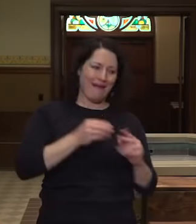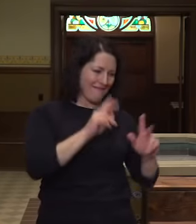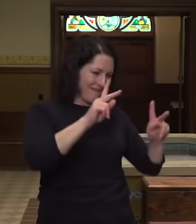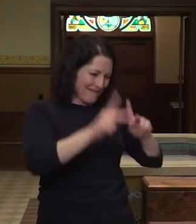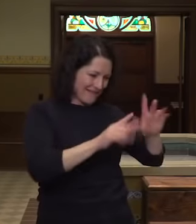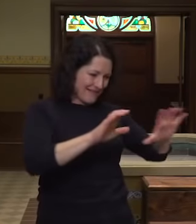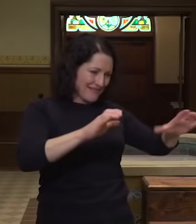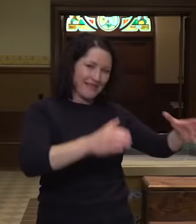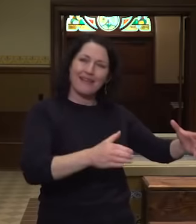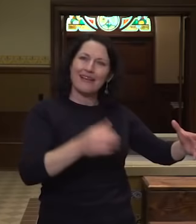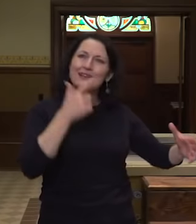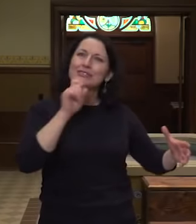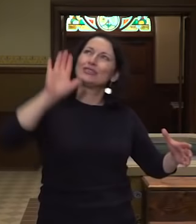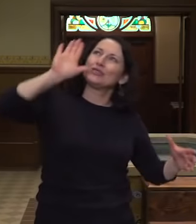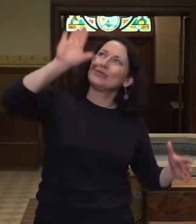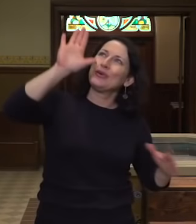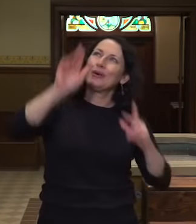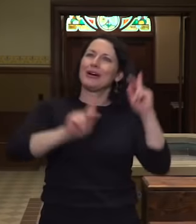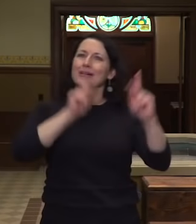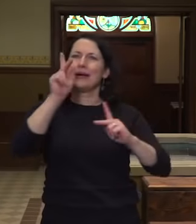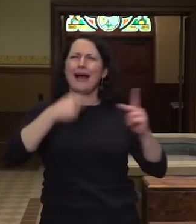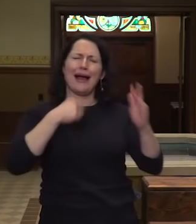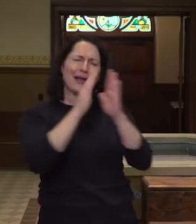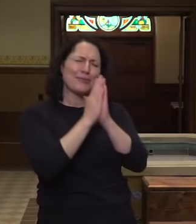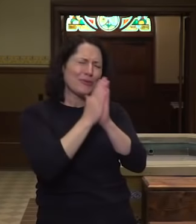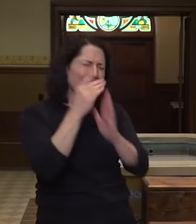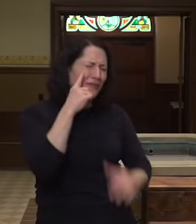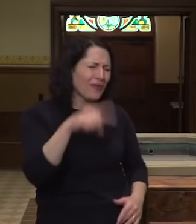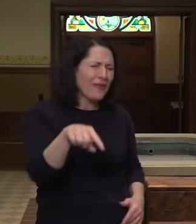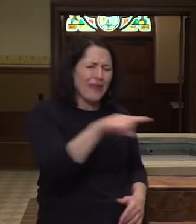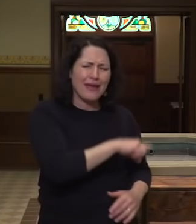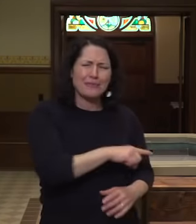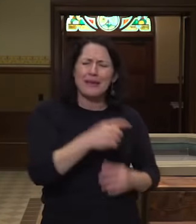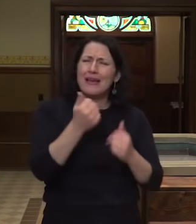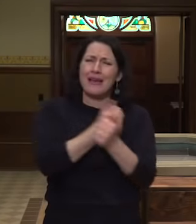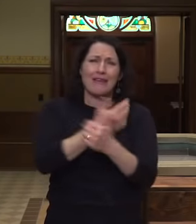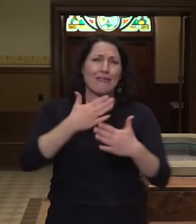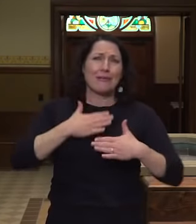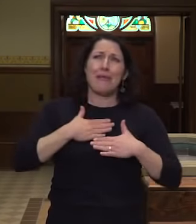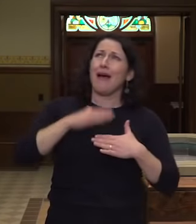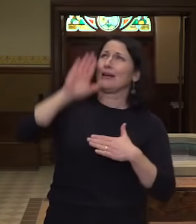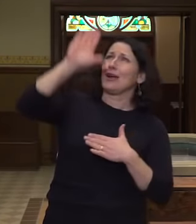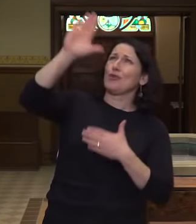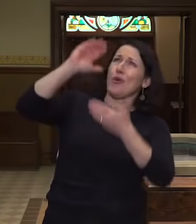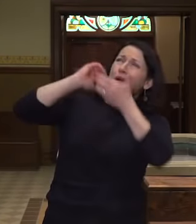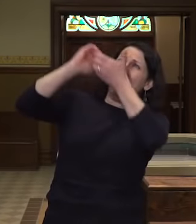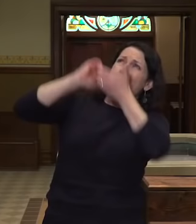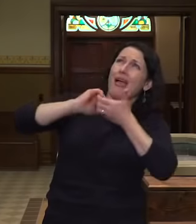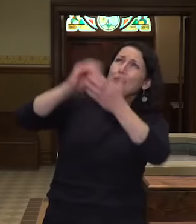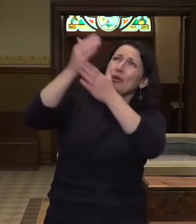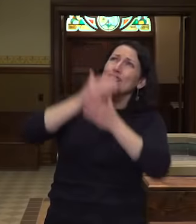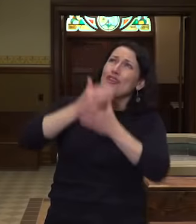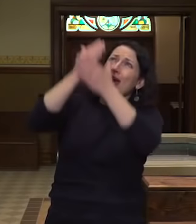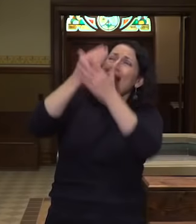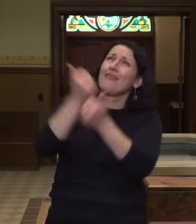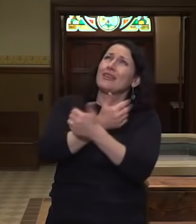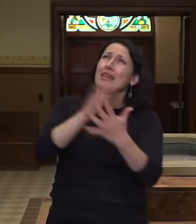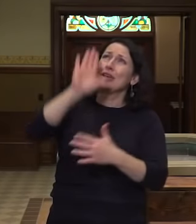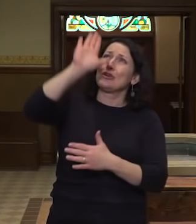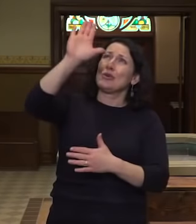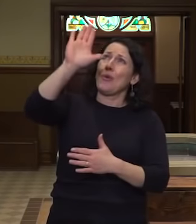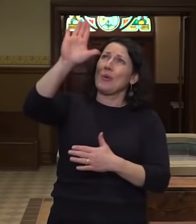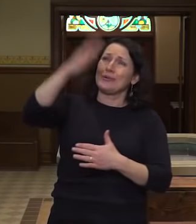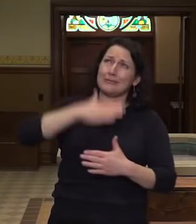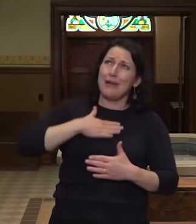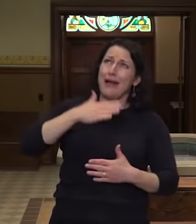because they are yours, and everything of mine is yours, and everything of yours is